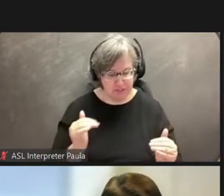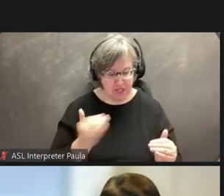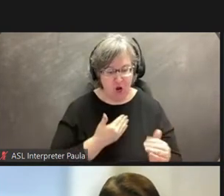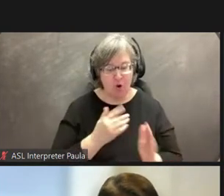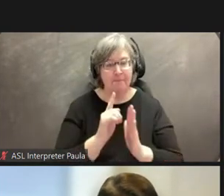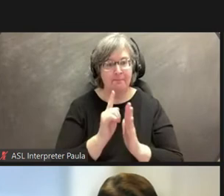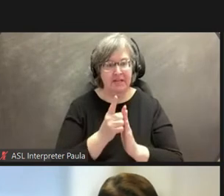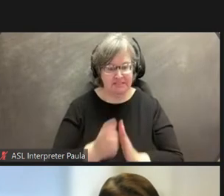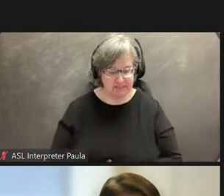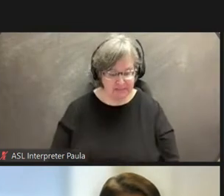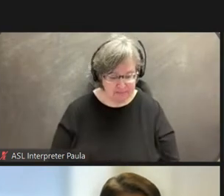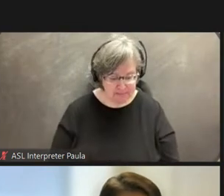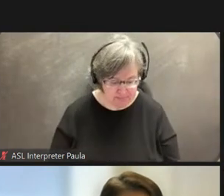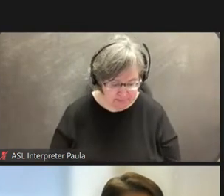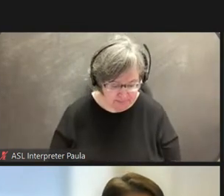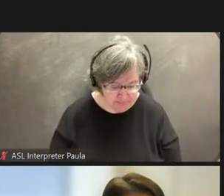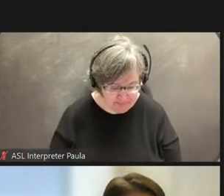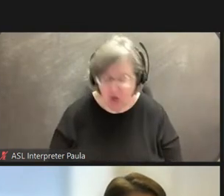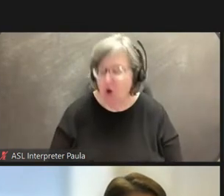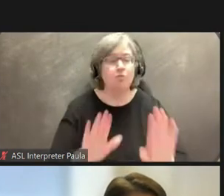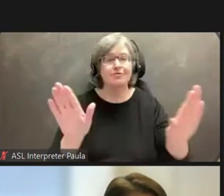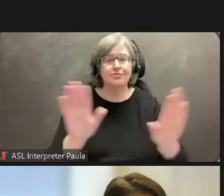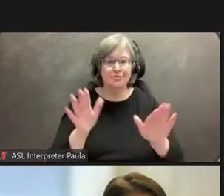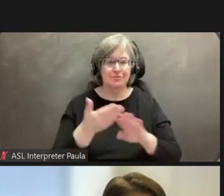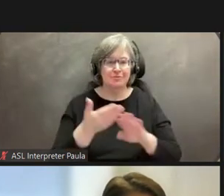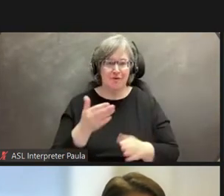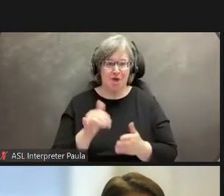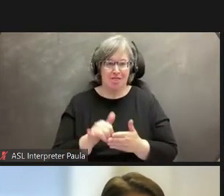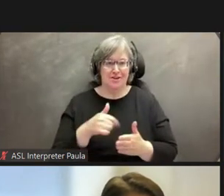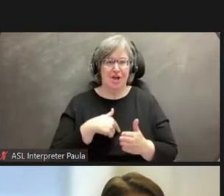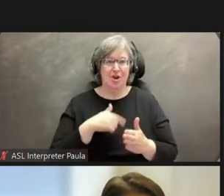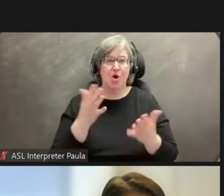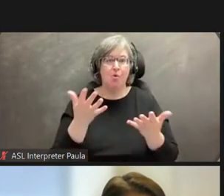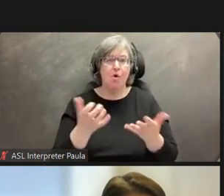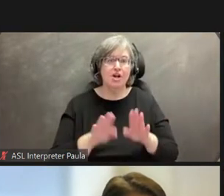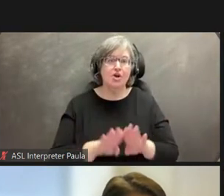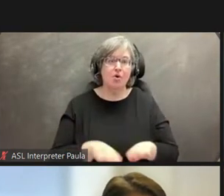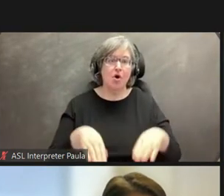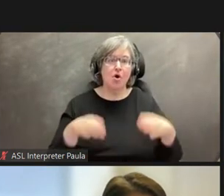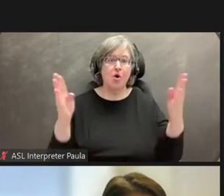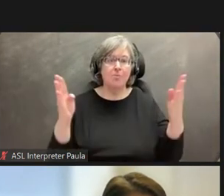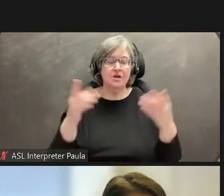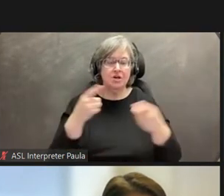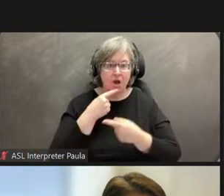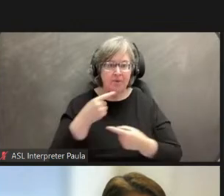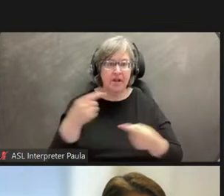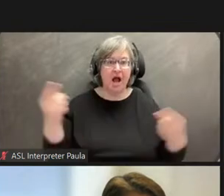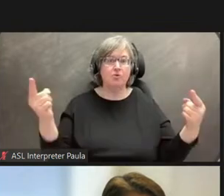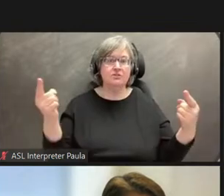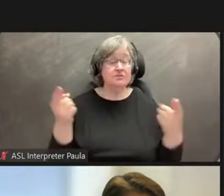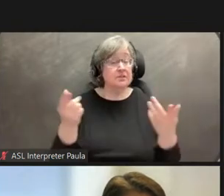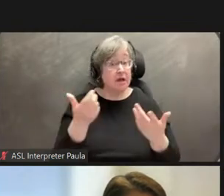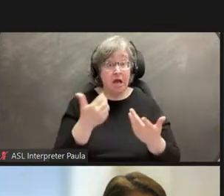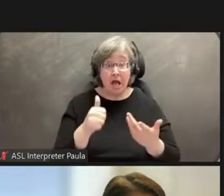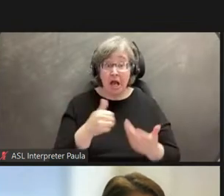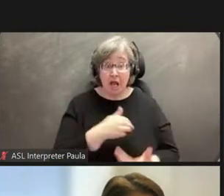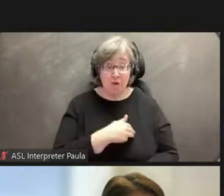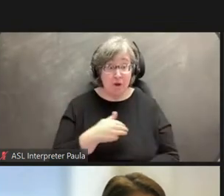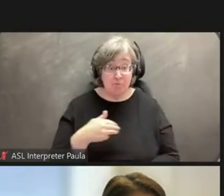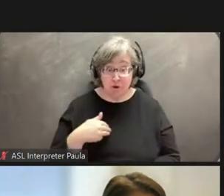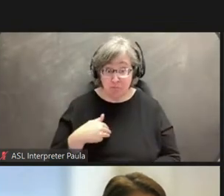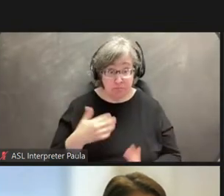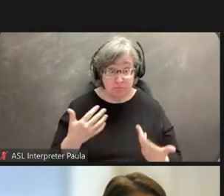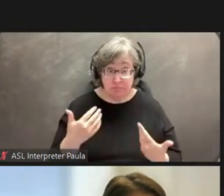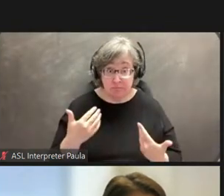minutes. Actually, before we do that, I want to open up to announcements and ask if there's any member who